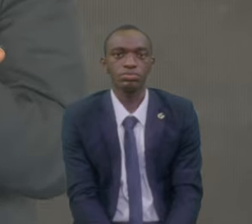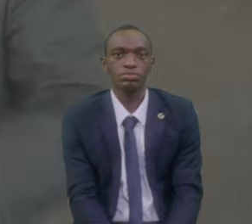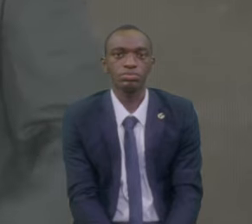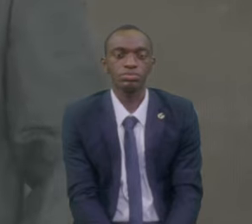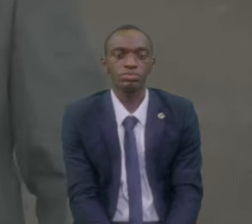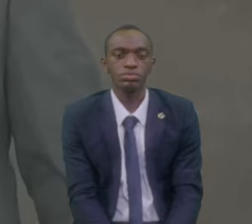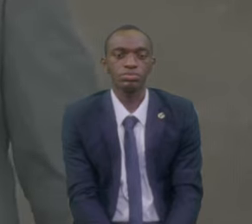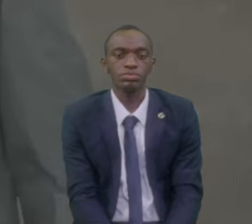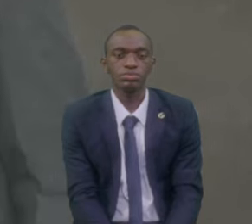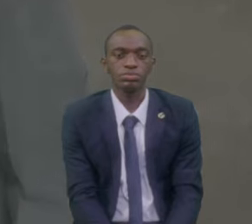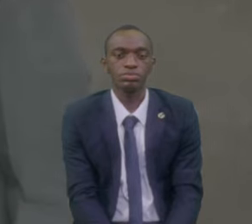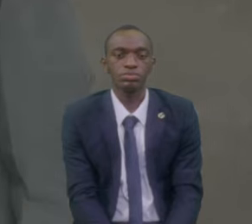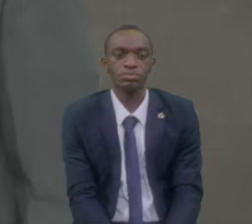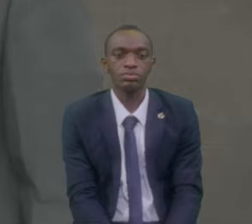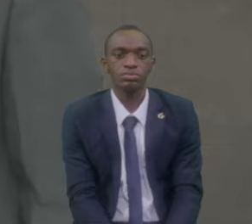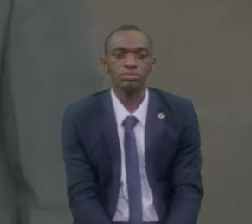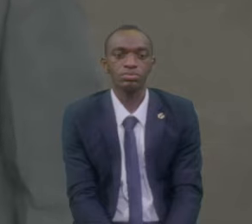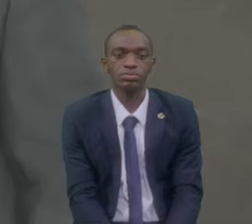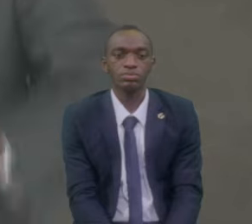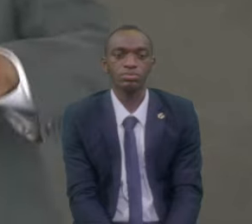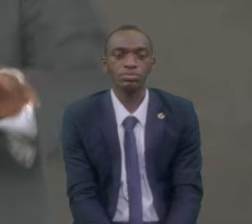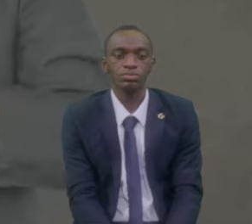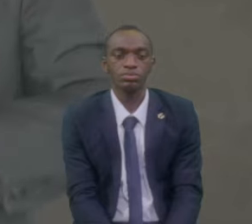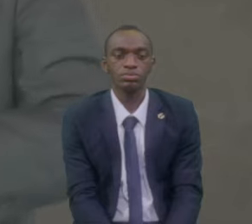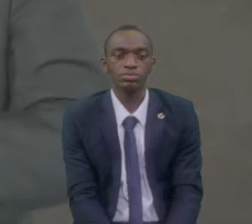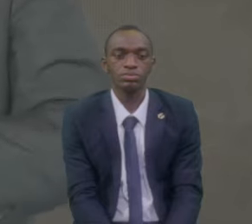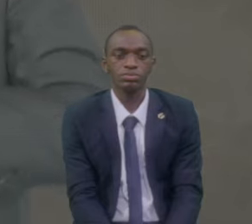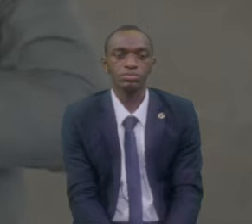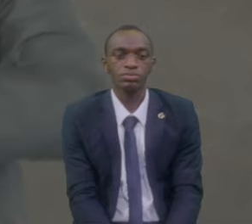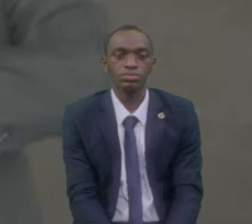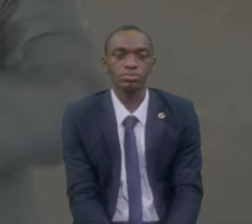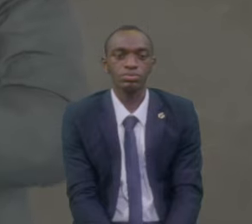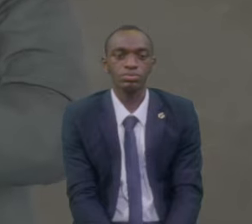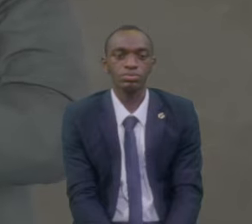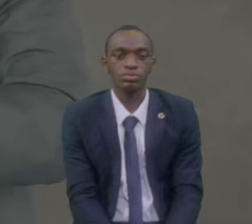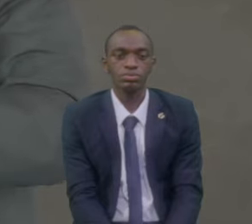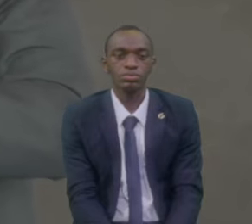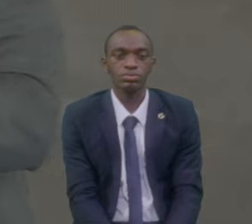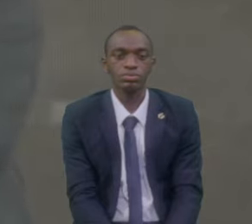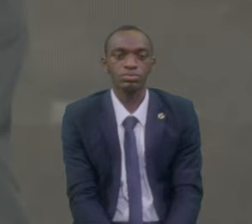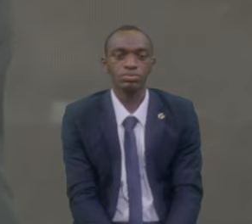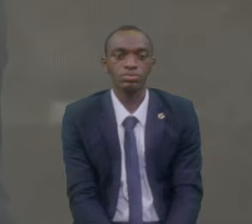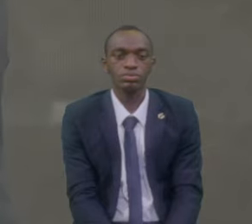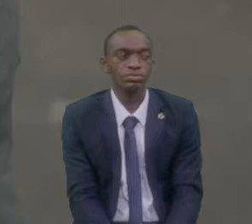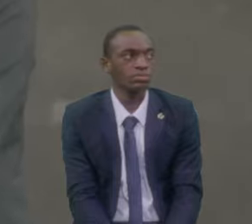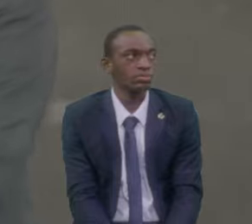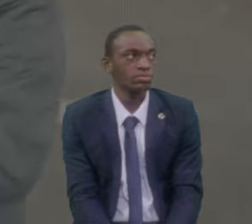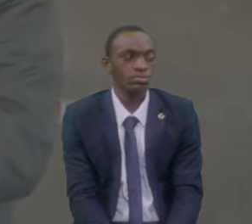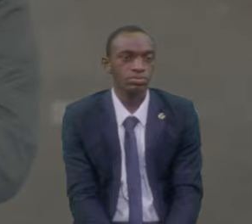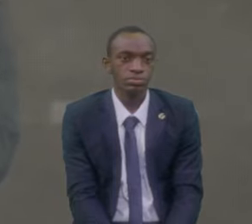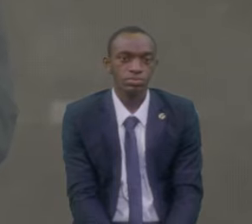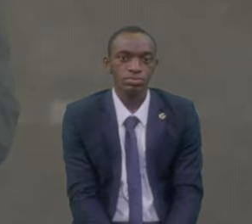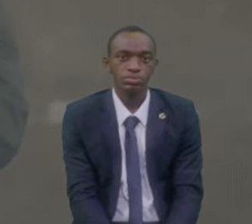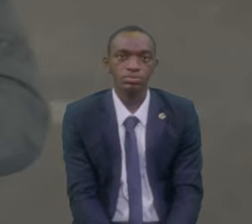against thee. Pray unto the Lord that he take away the serpents